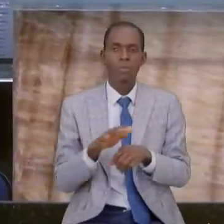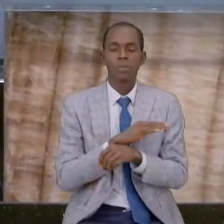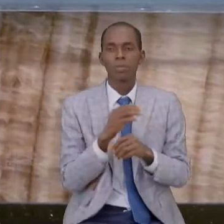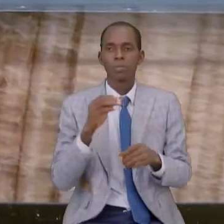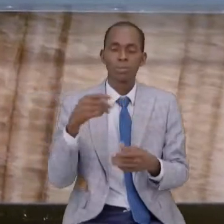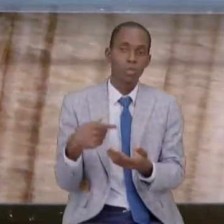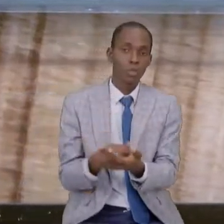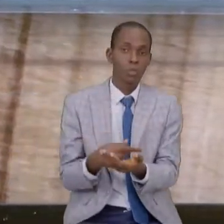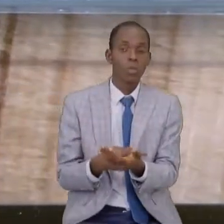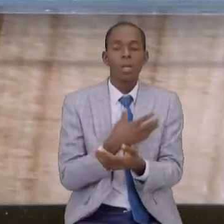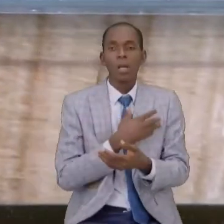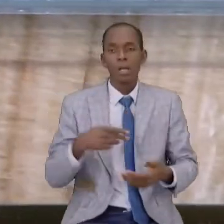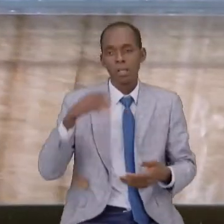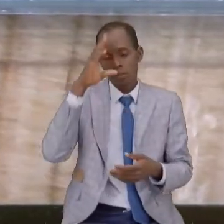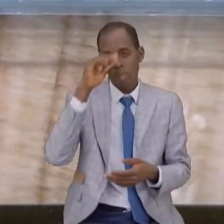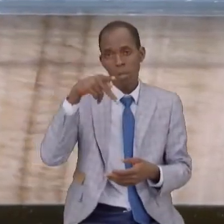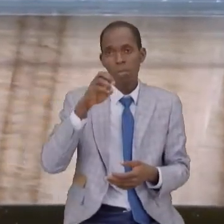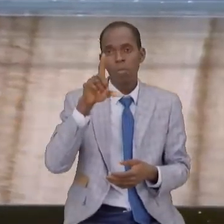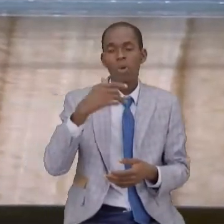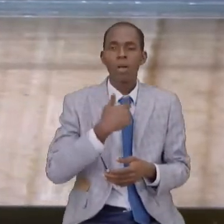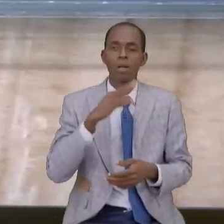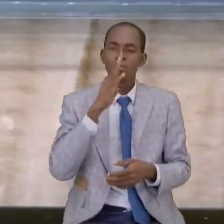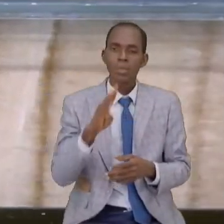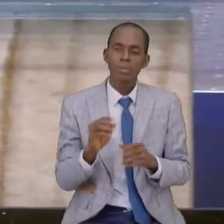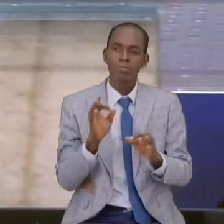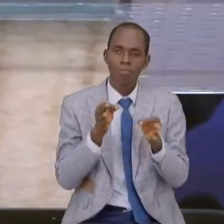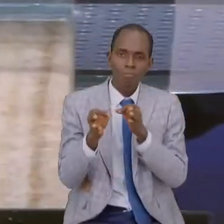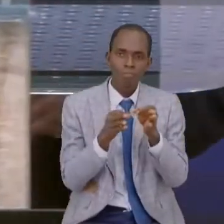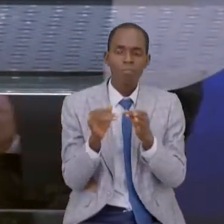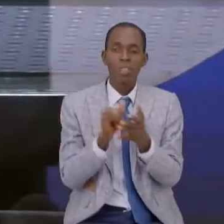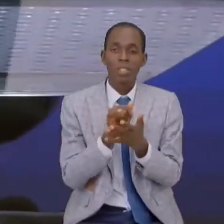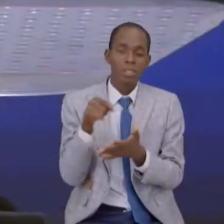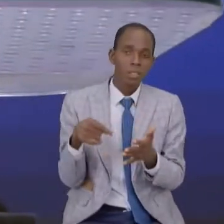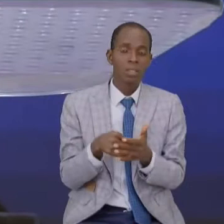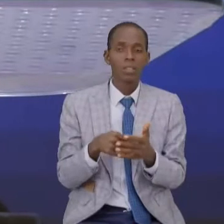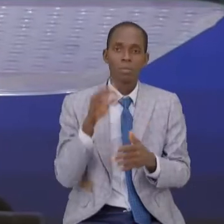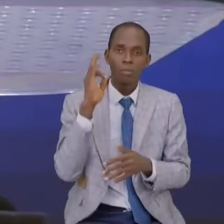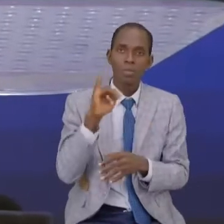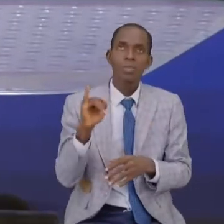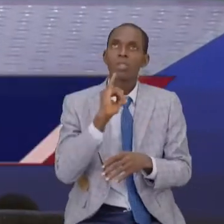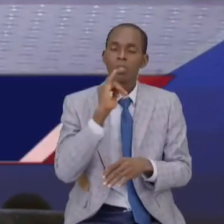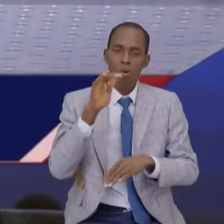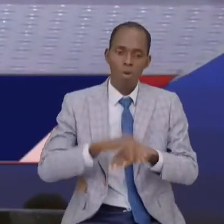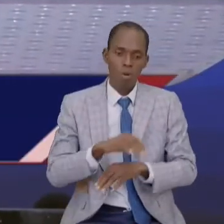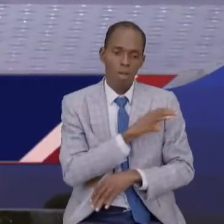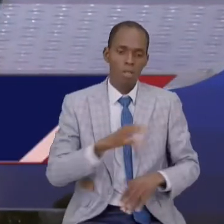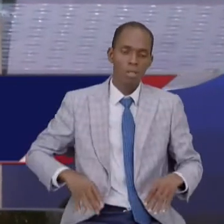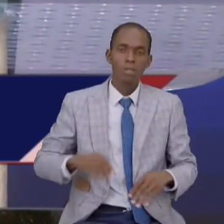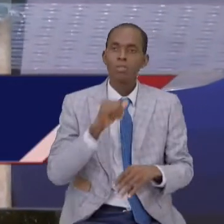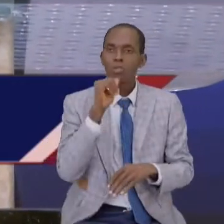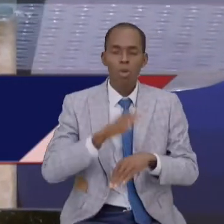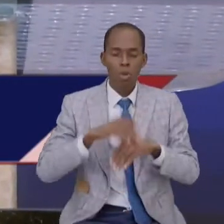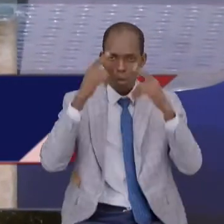Paul the apostle had emphasized that the gospel is based on Christ, not on Moses, based on the